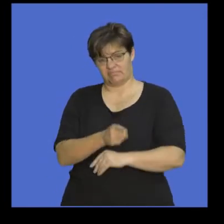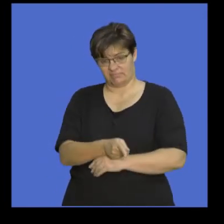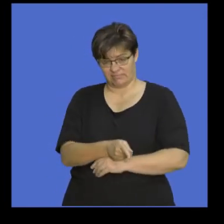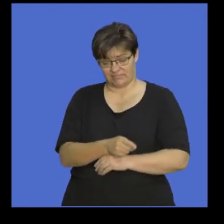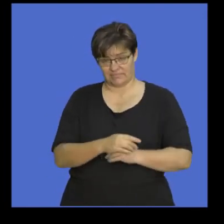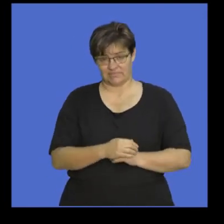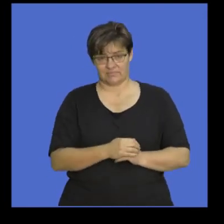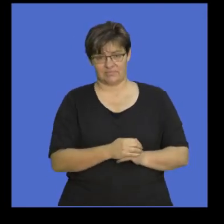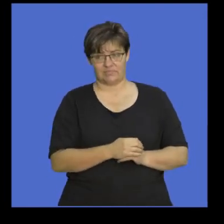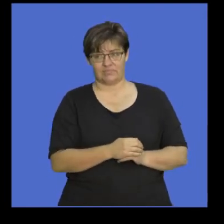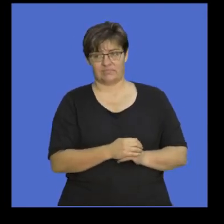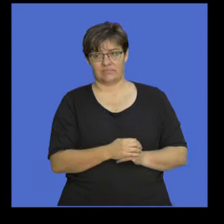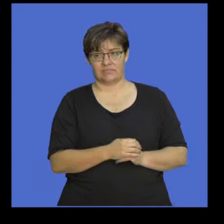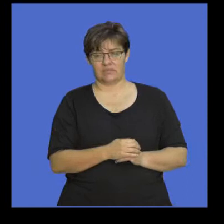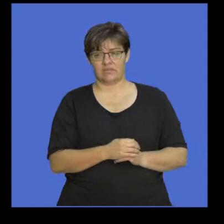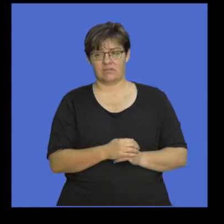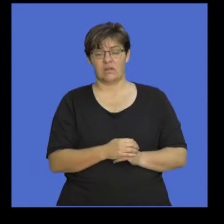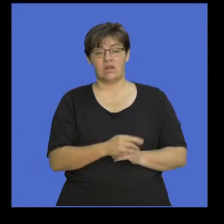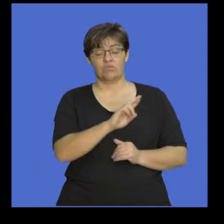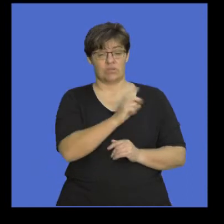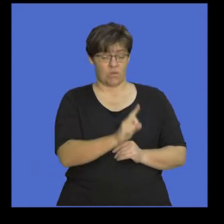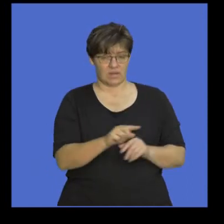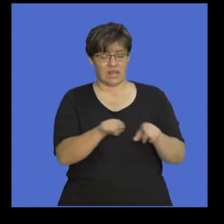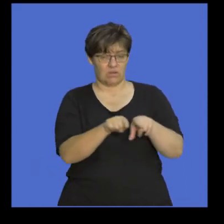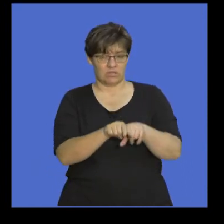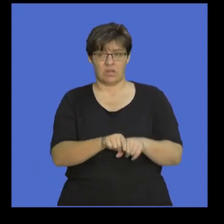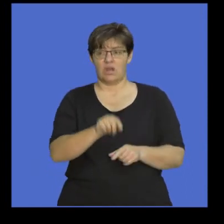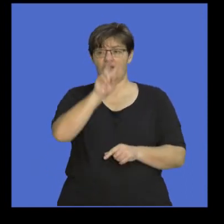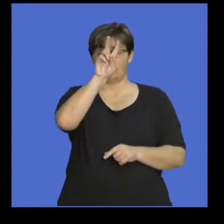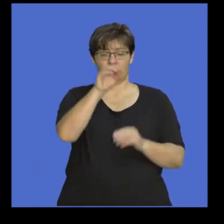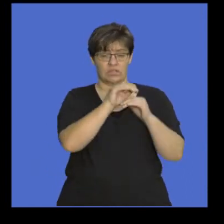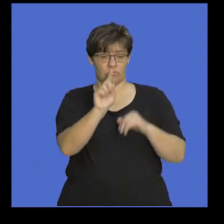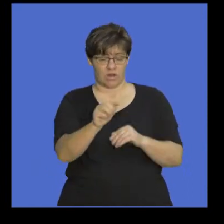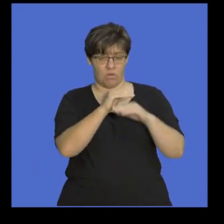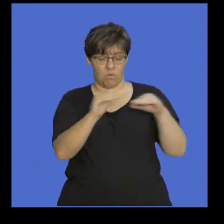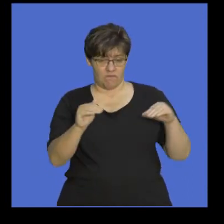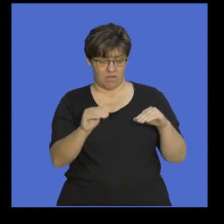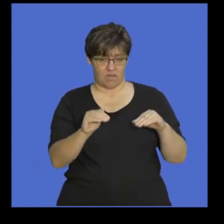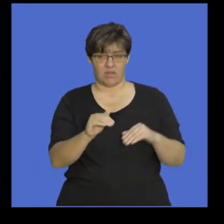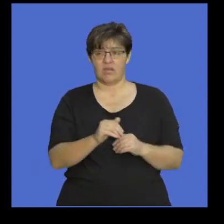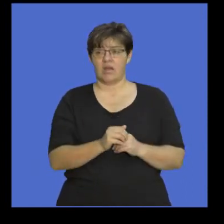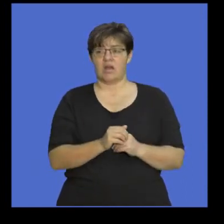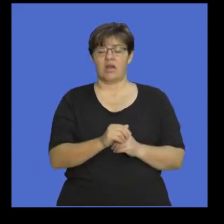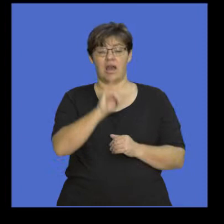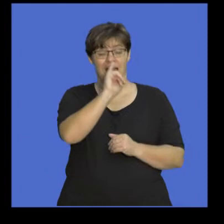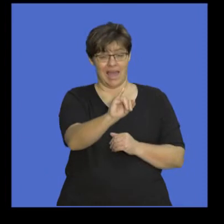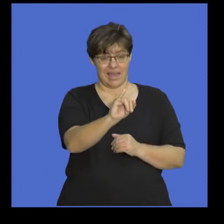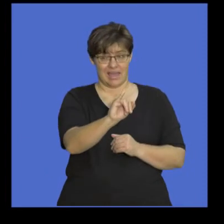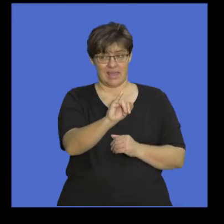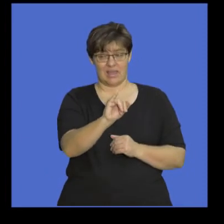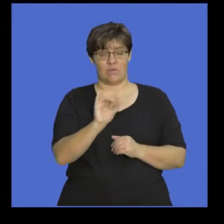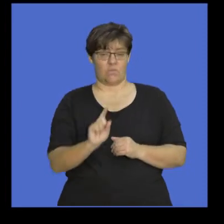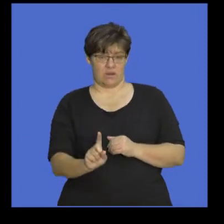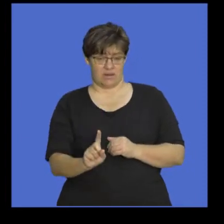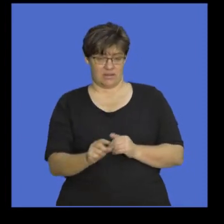sake. So resistance of resistor 1 is equals to voltage across resistor 1 divided by the current that